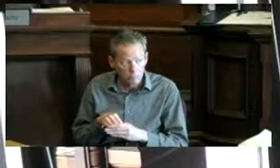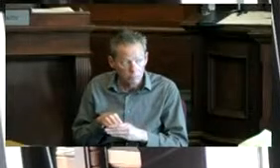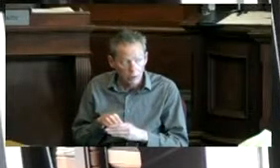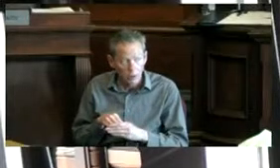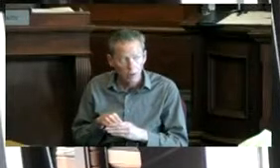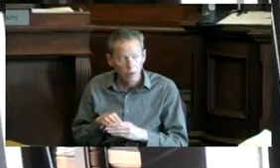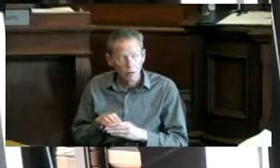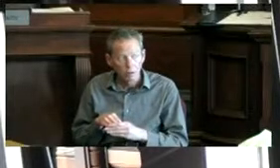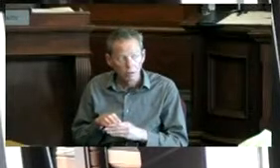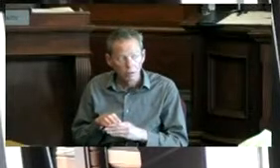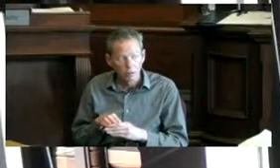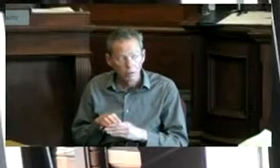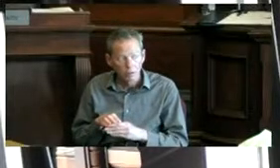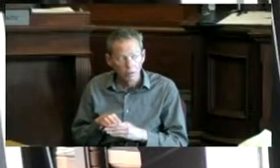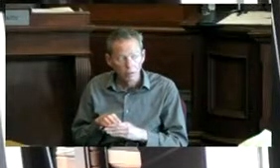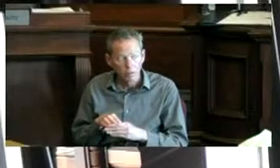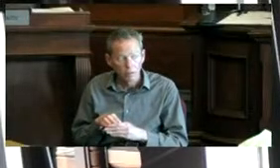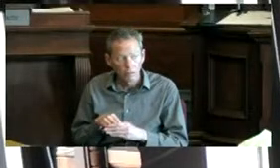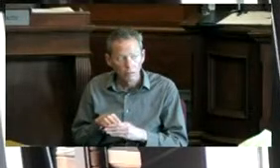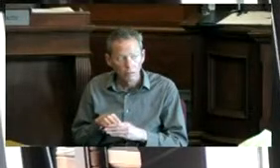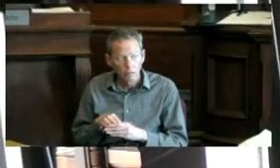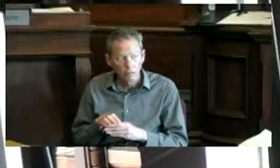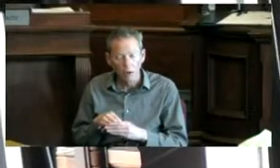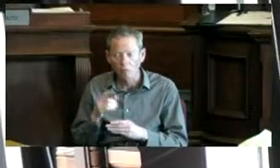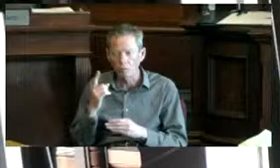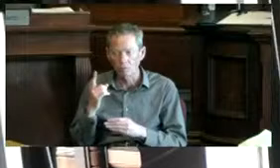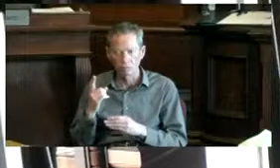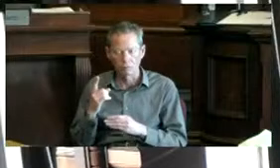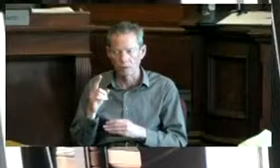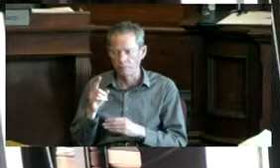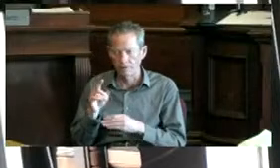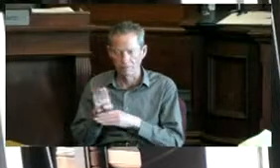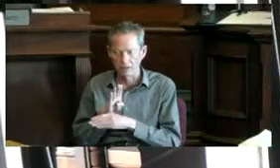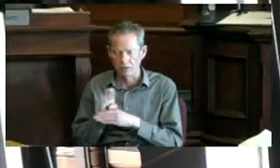Others' Outstanding Talents, was one of the vendors in that program